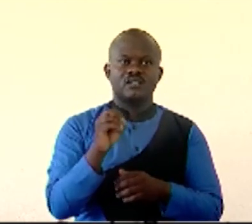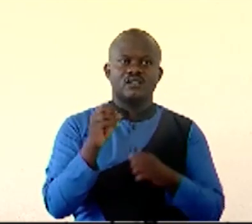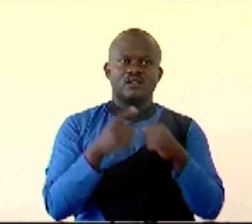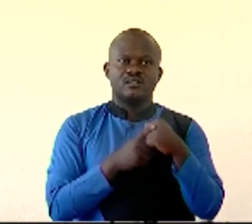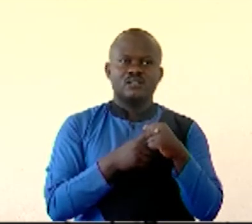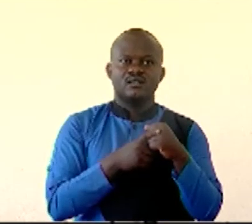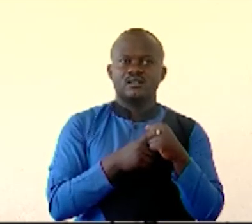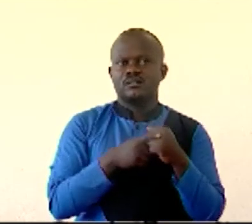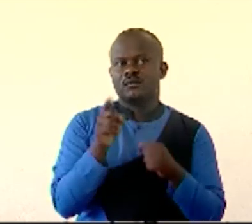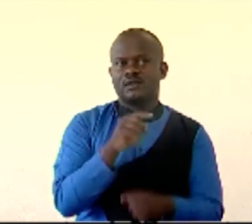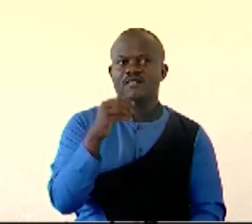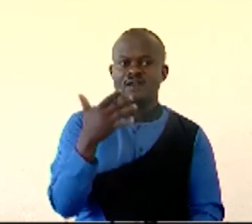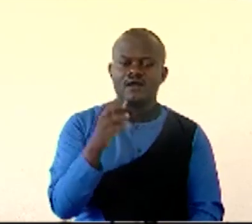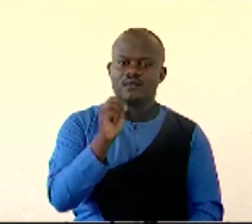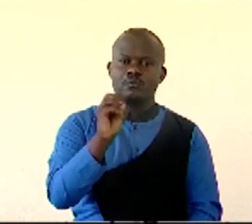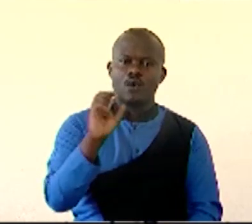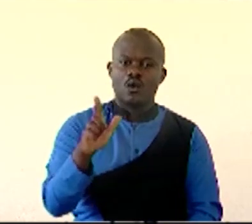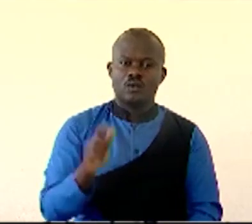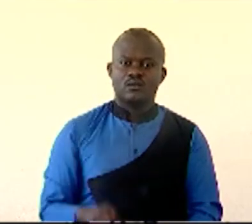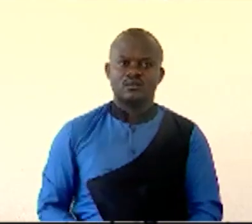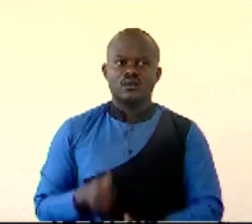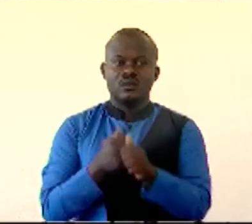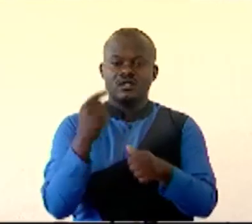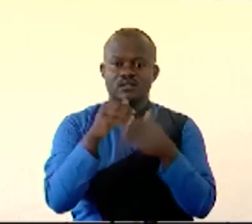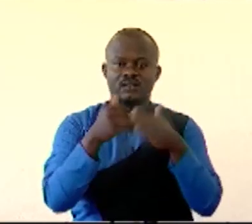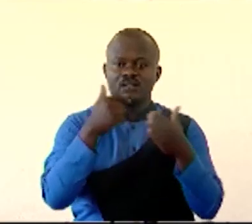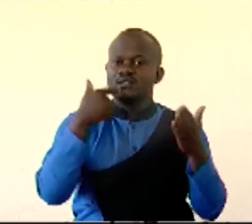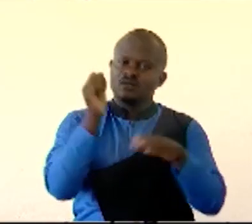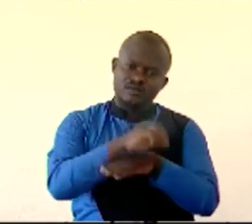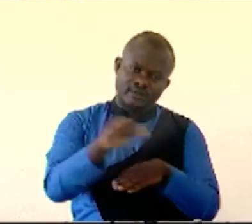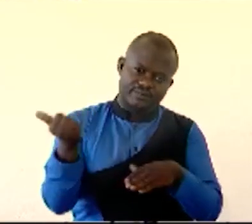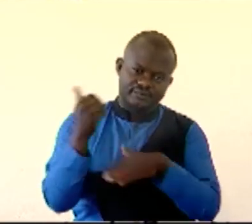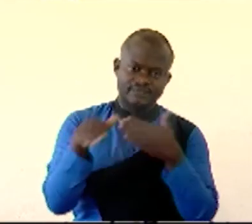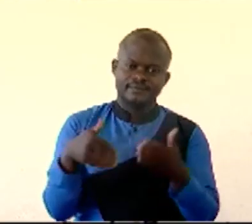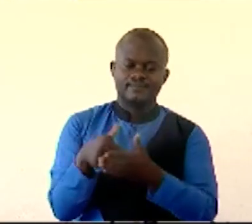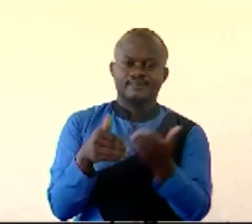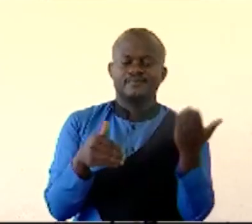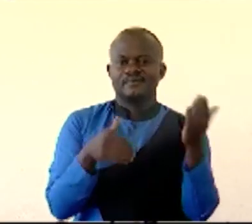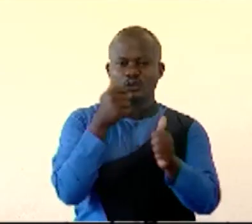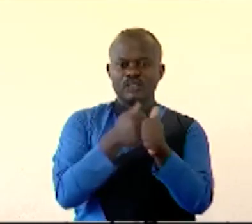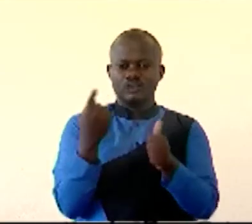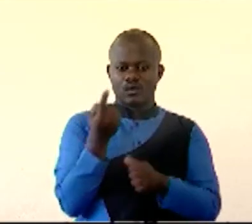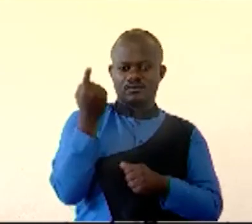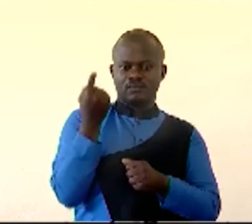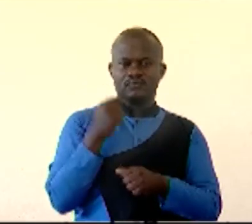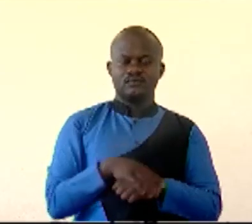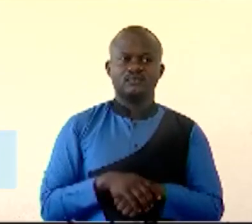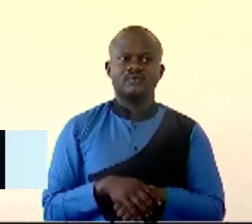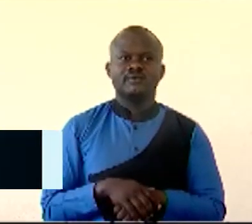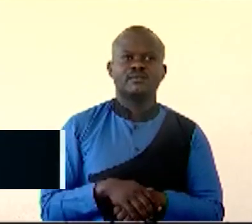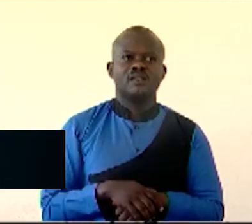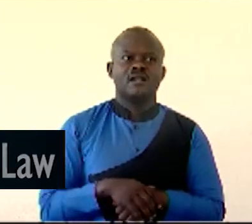0.0625 mole. Which one is greater than the other? Which one?